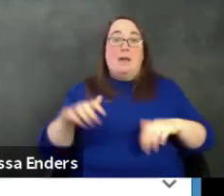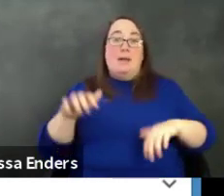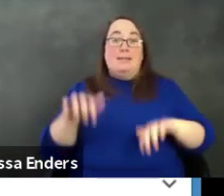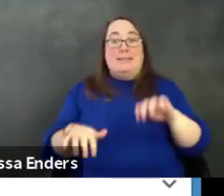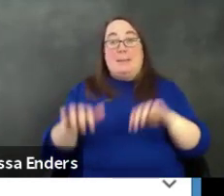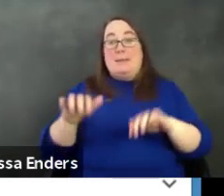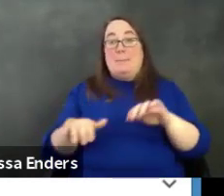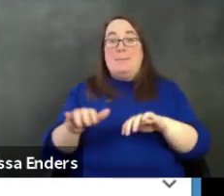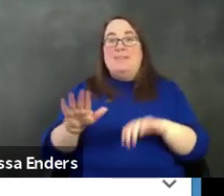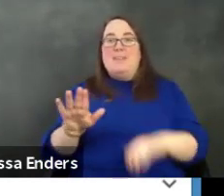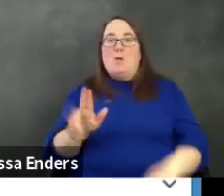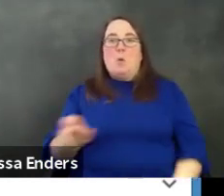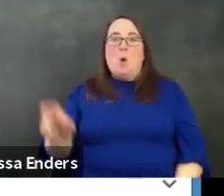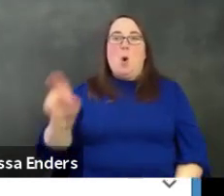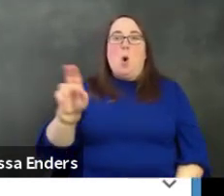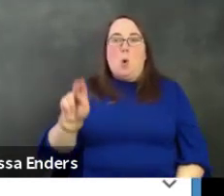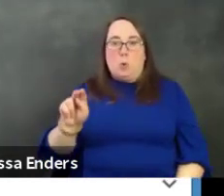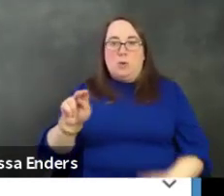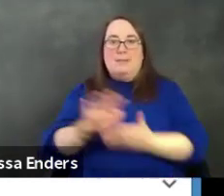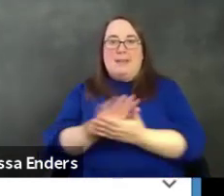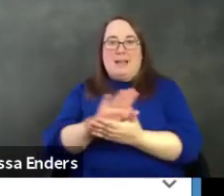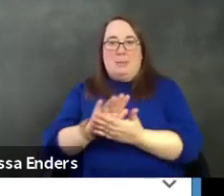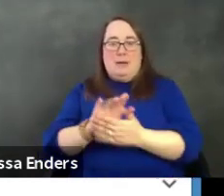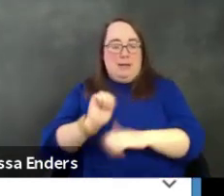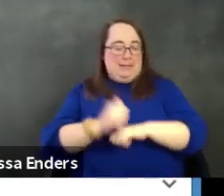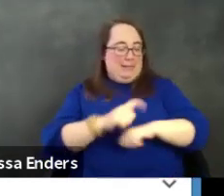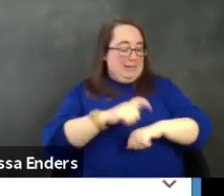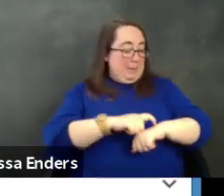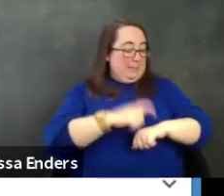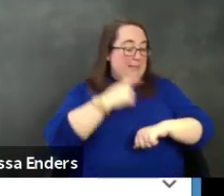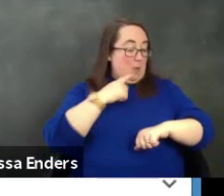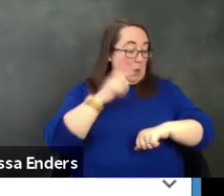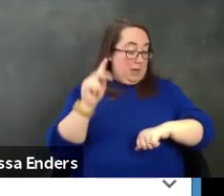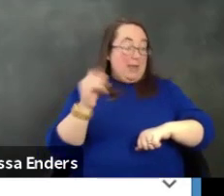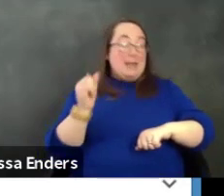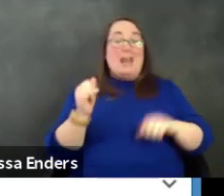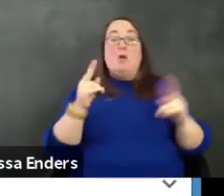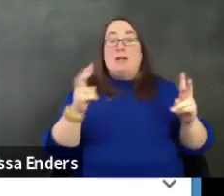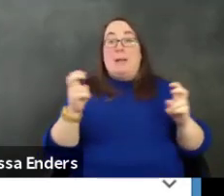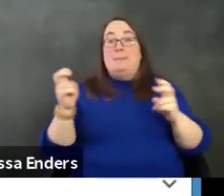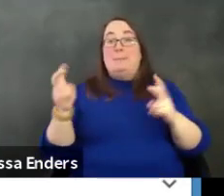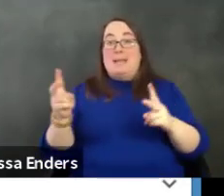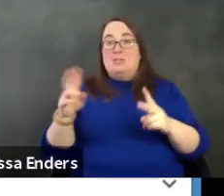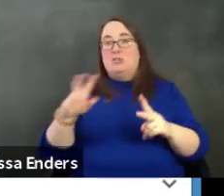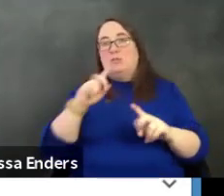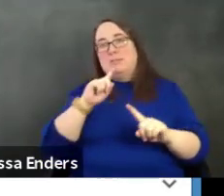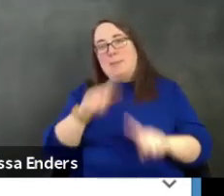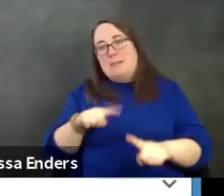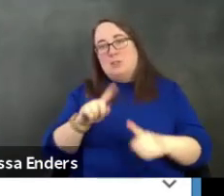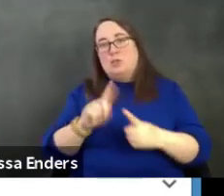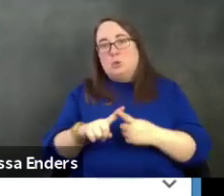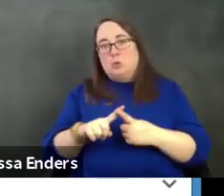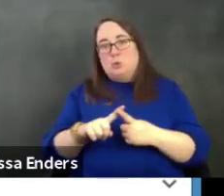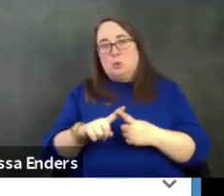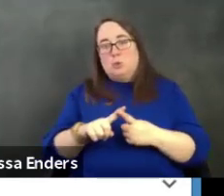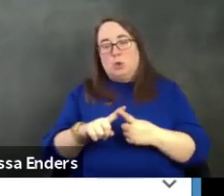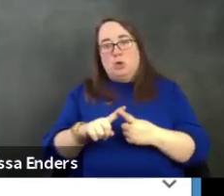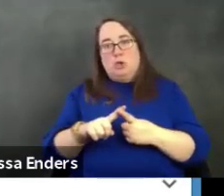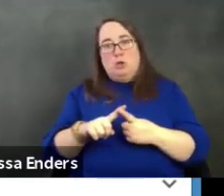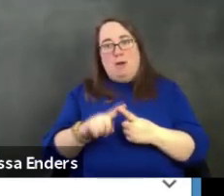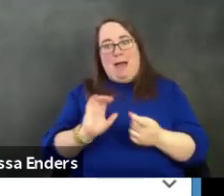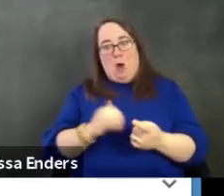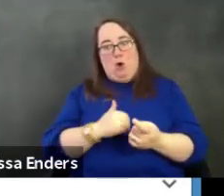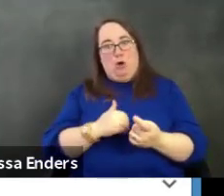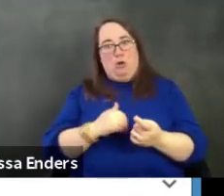own document, set a timer, and then say, all right, guys, now you're going to copy and paste your responses into our collaborative document.